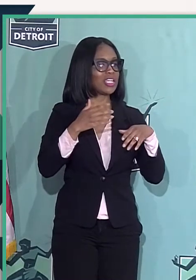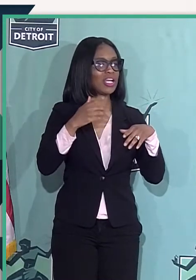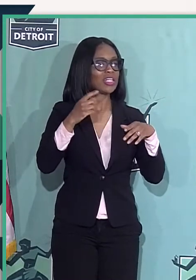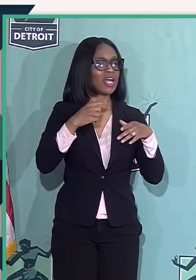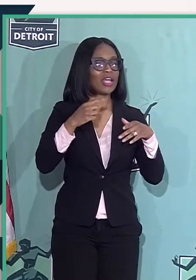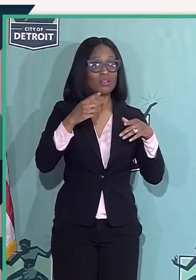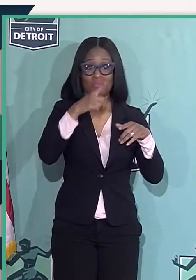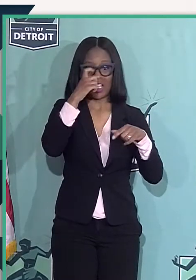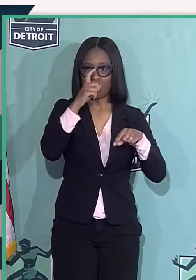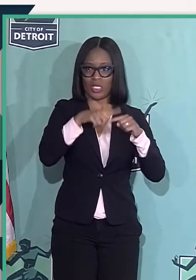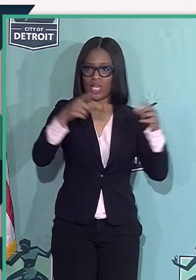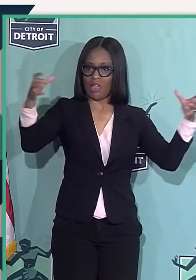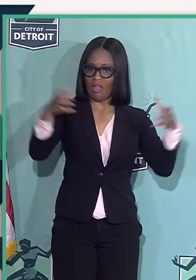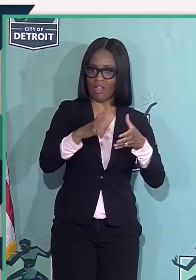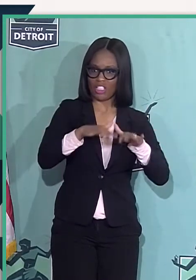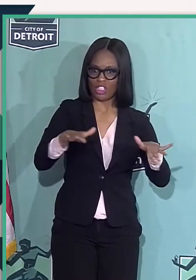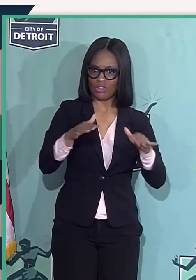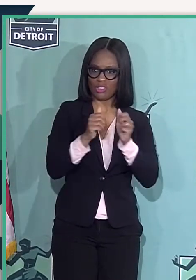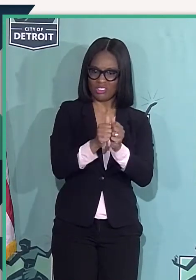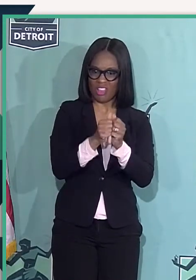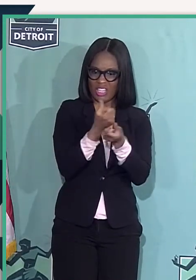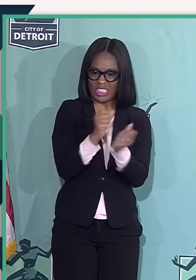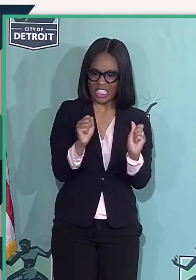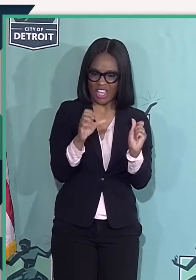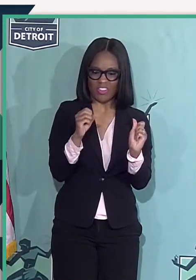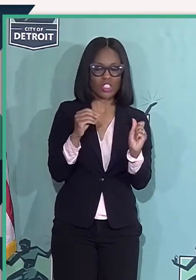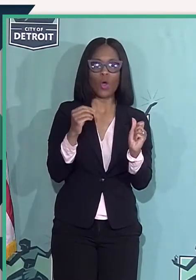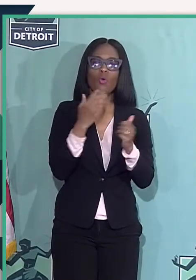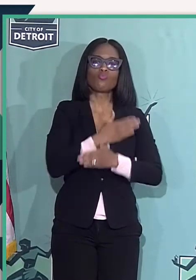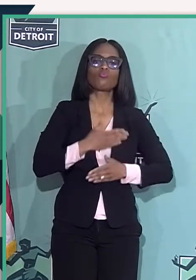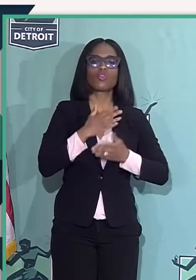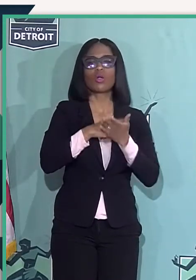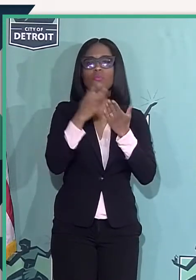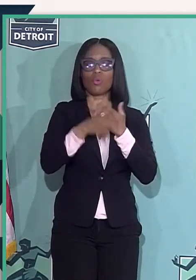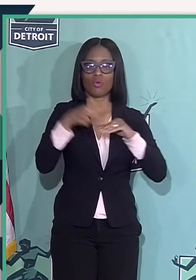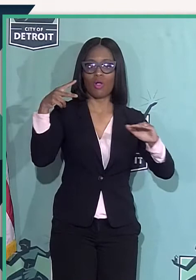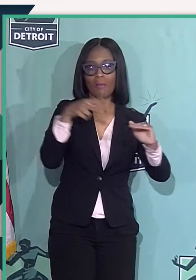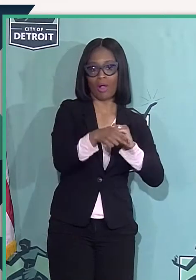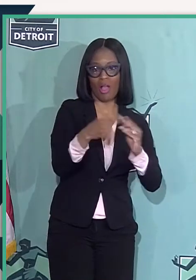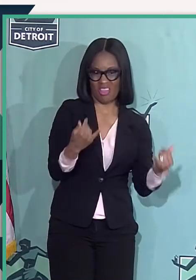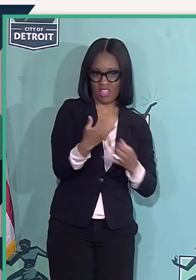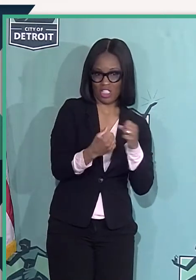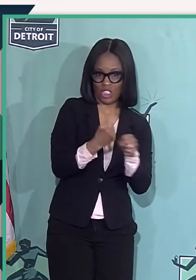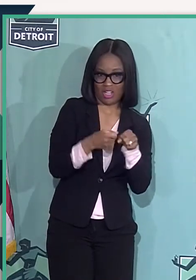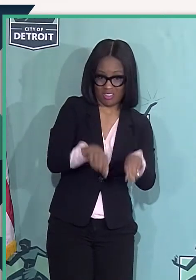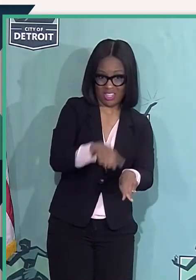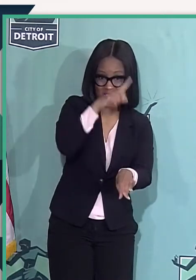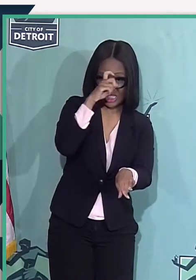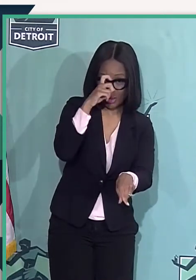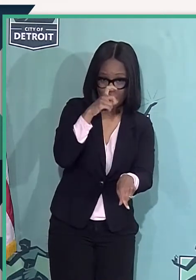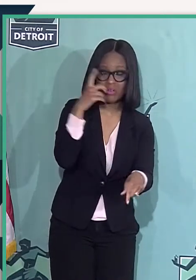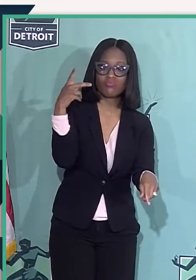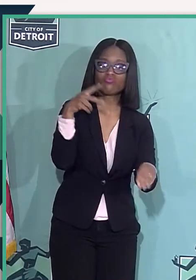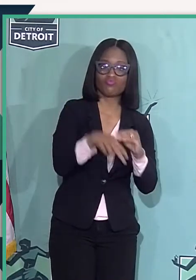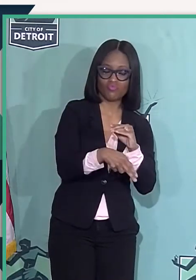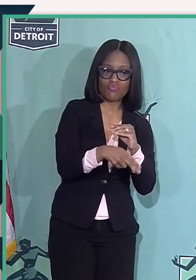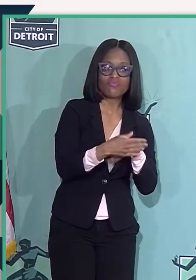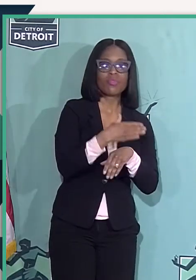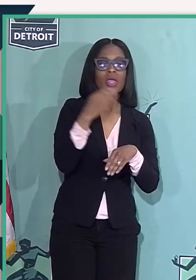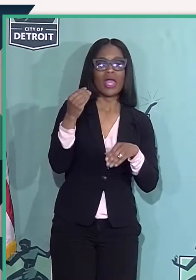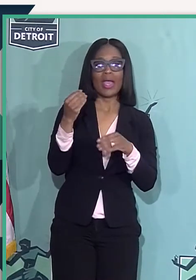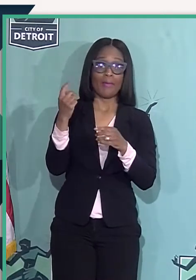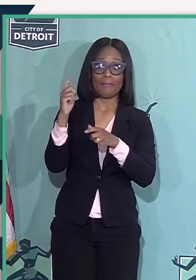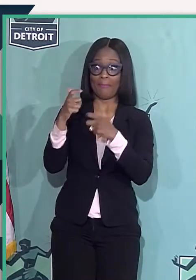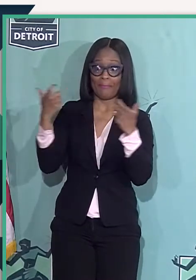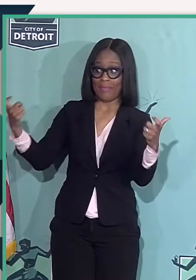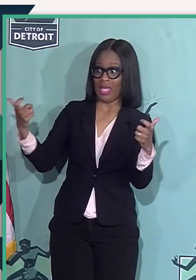together safely anyway, so the recreation programs will be cut for the summer. And then the biggest loss,